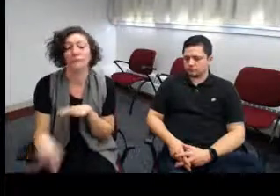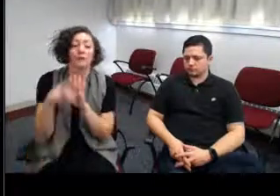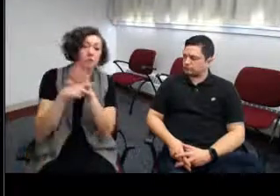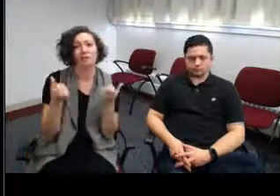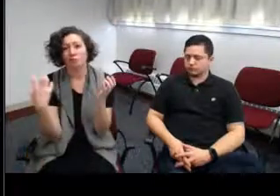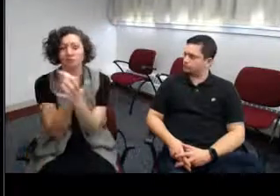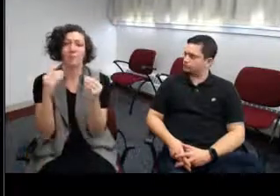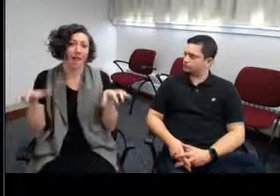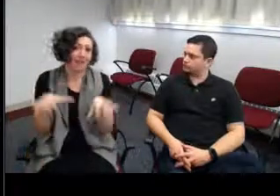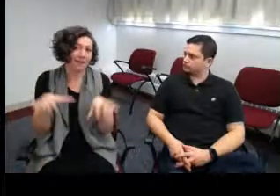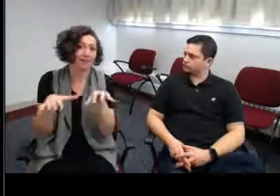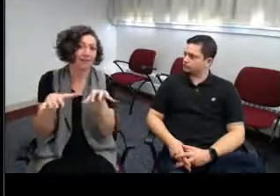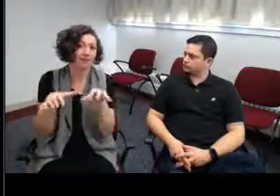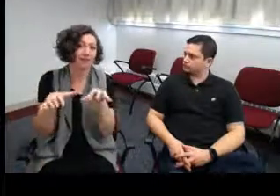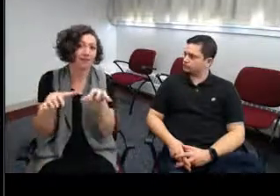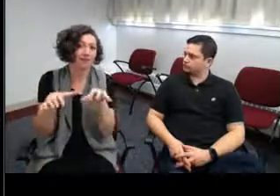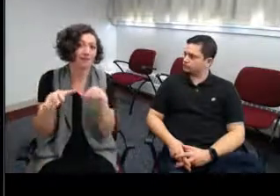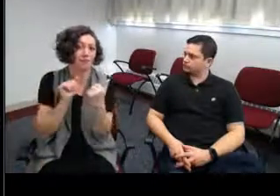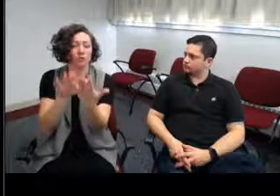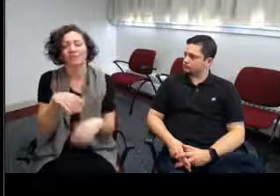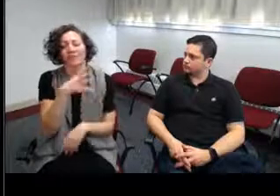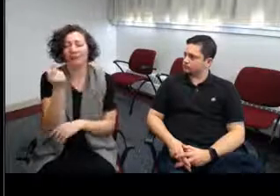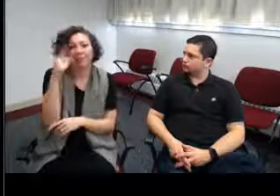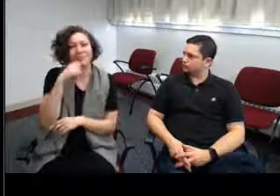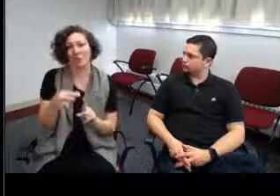The fifth principle is to try to use more activities.